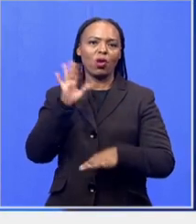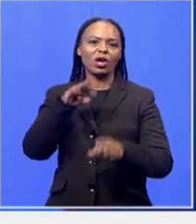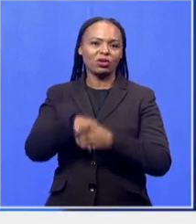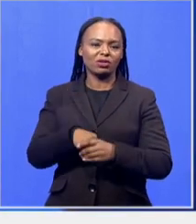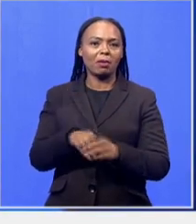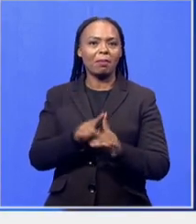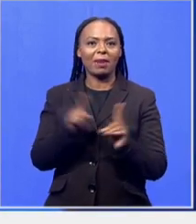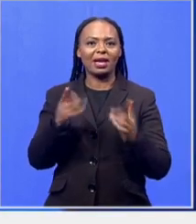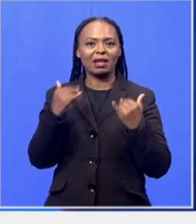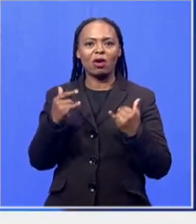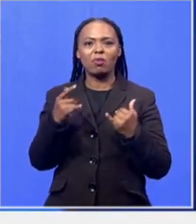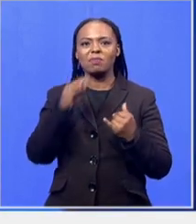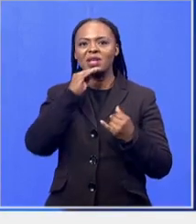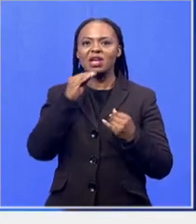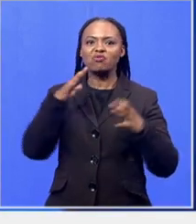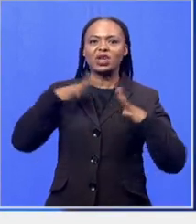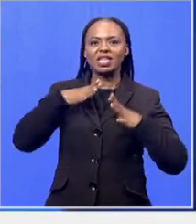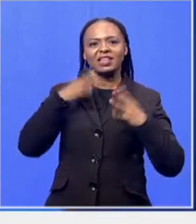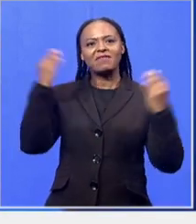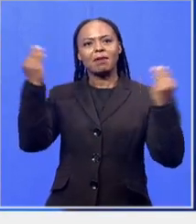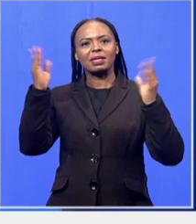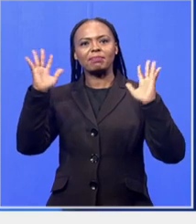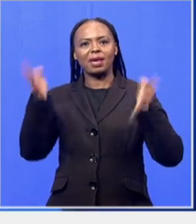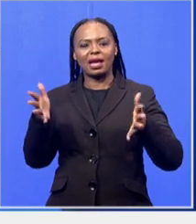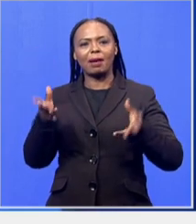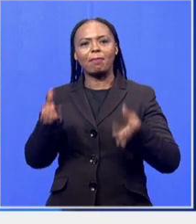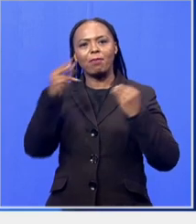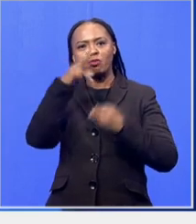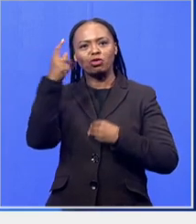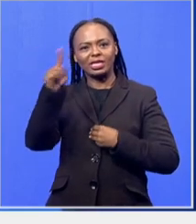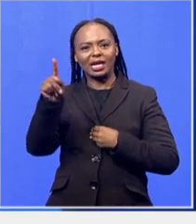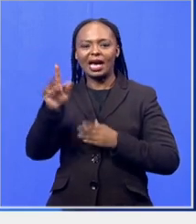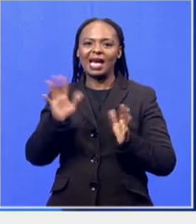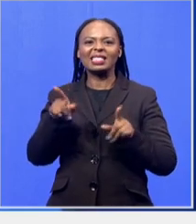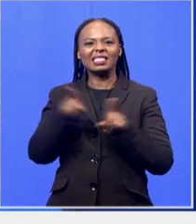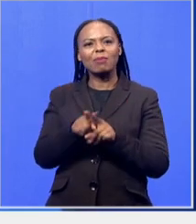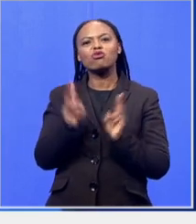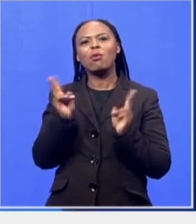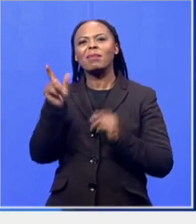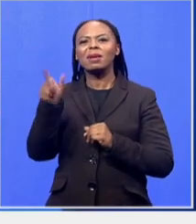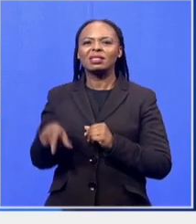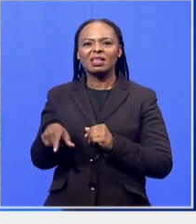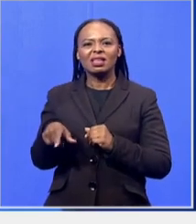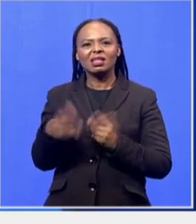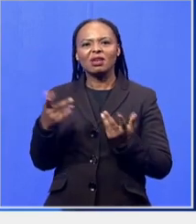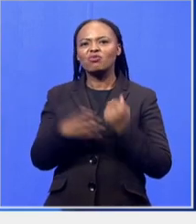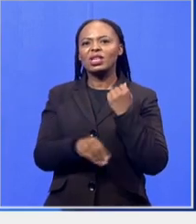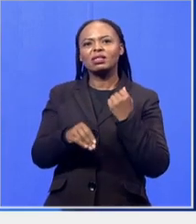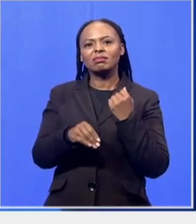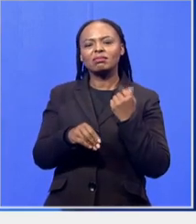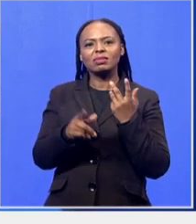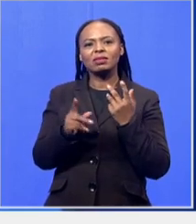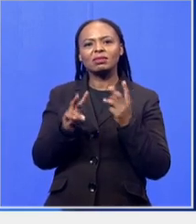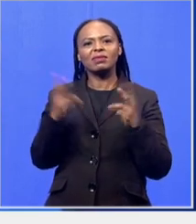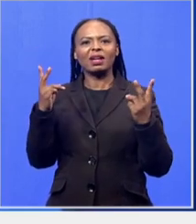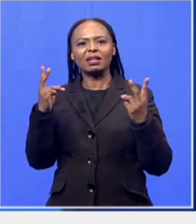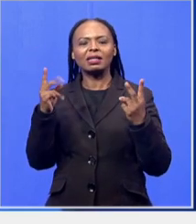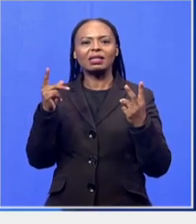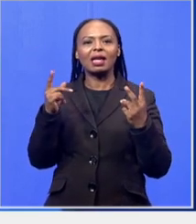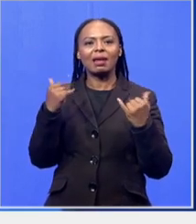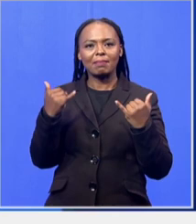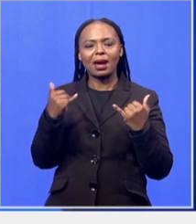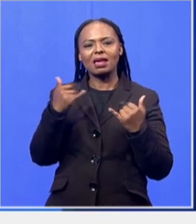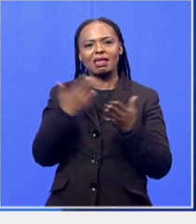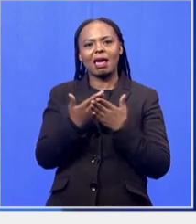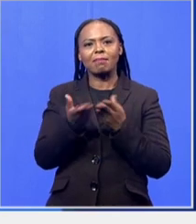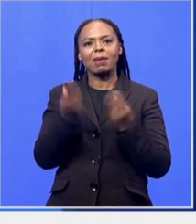the rich and famous who gets the blue tick, but the ordinary guy gets the blue tick as well. But then, of course, then comes the issue around the cost. But tell us